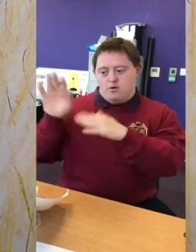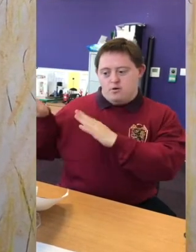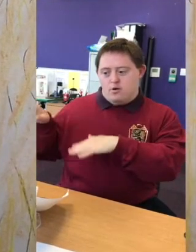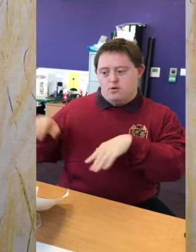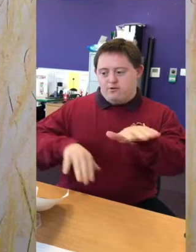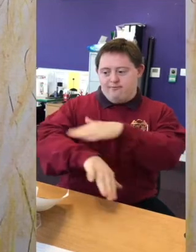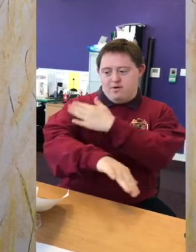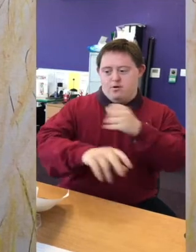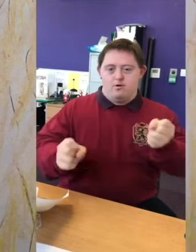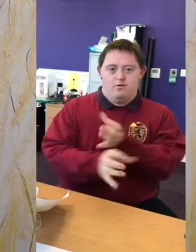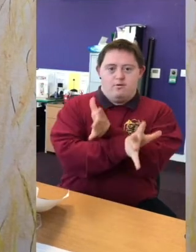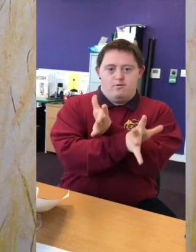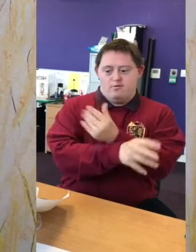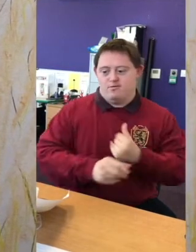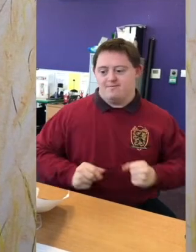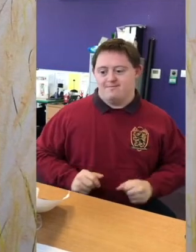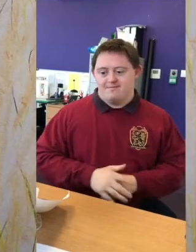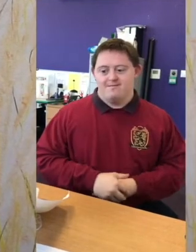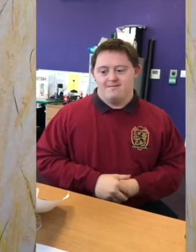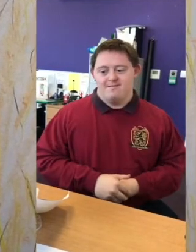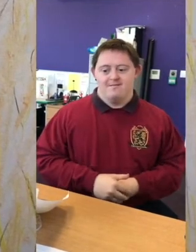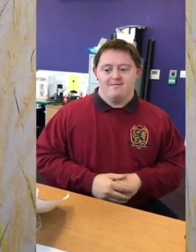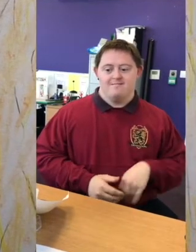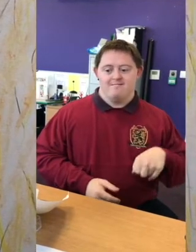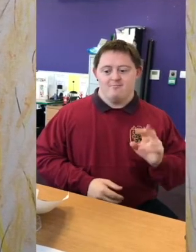shoulders into a field filled with gold.